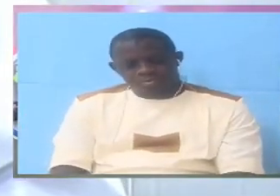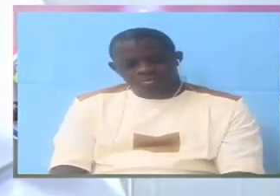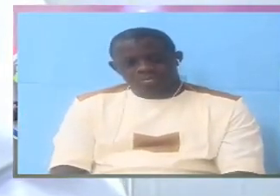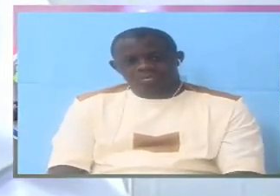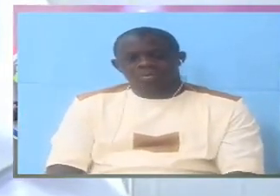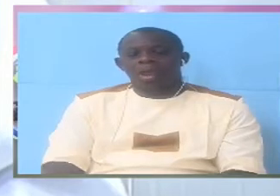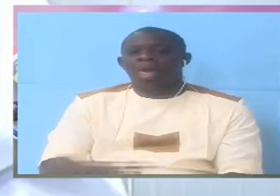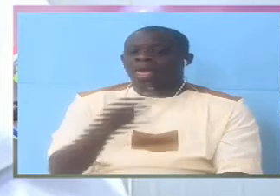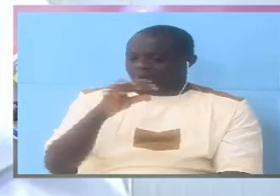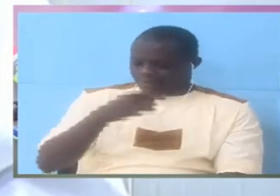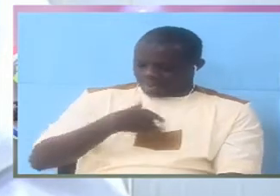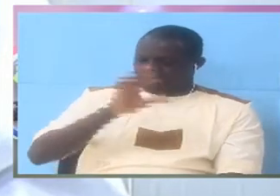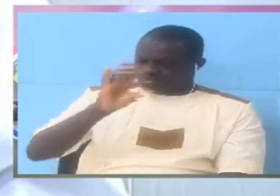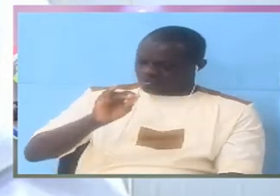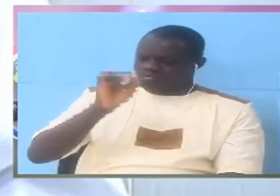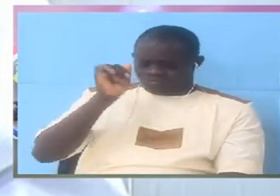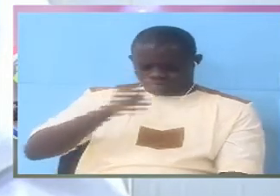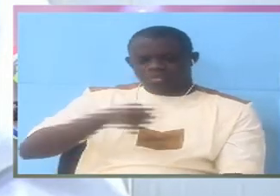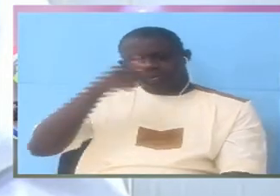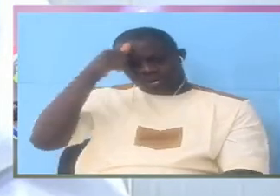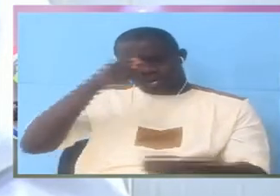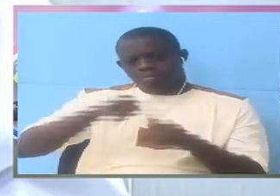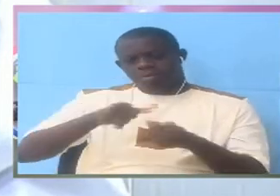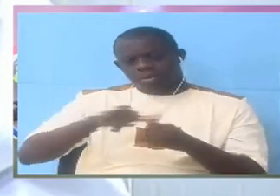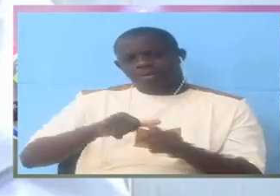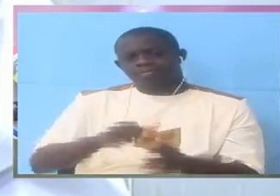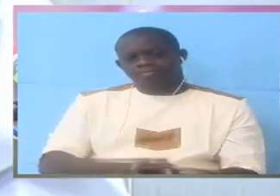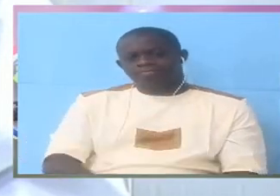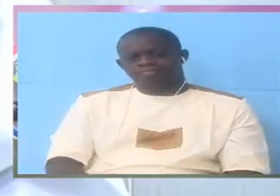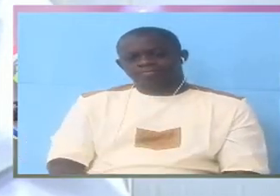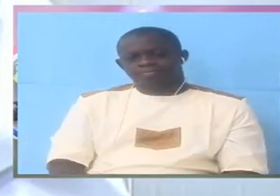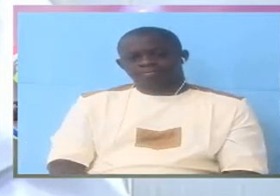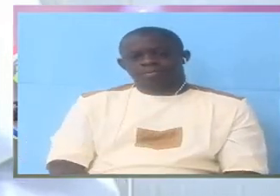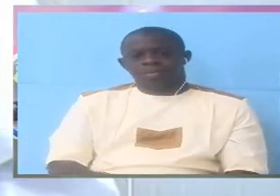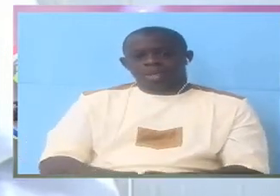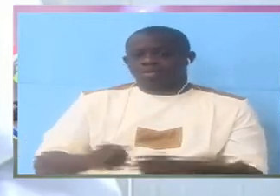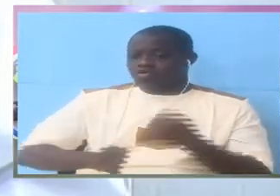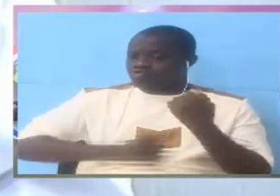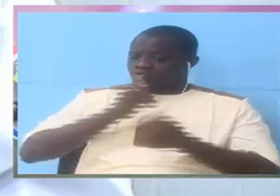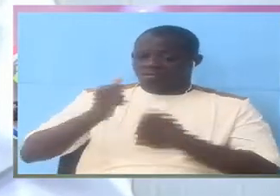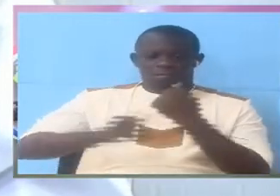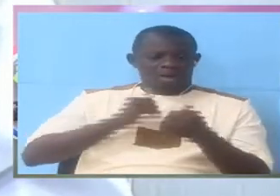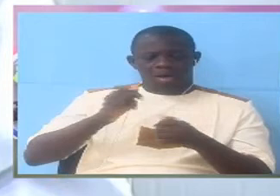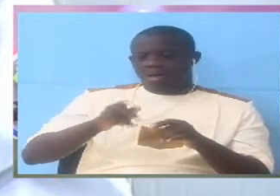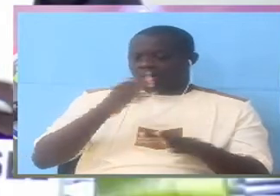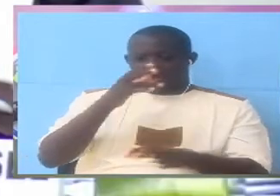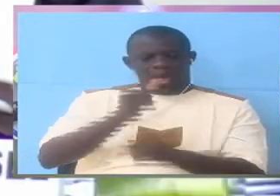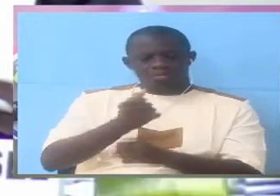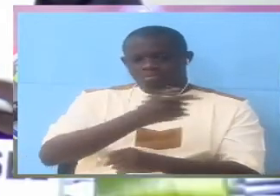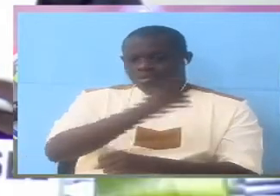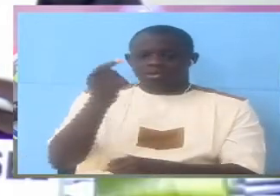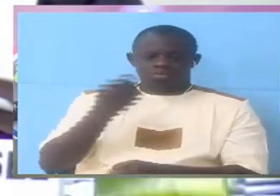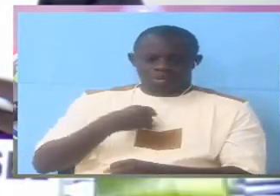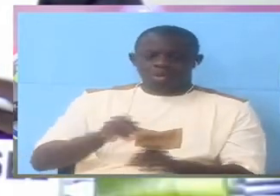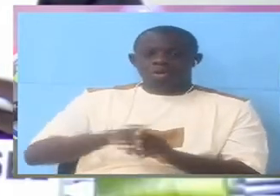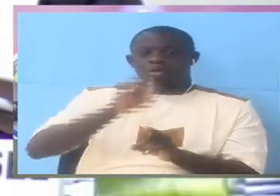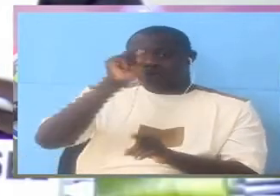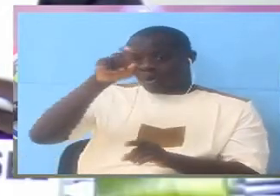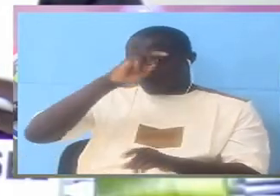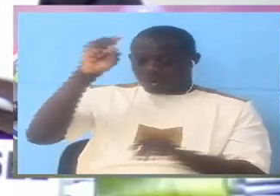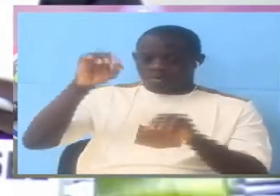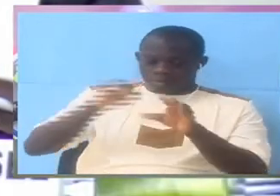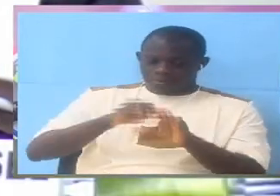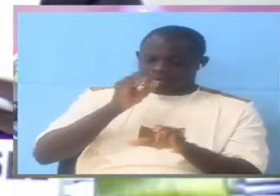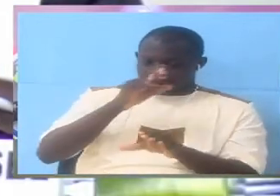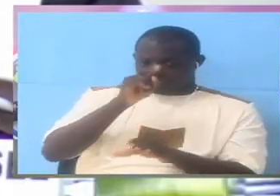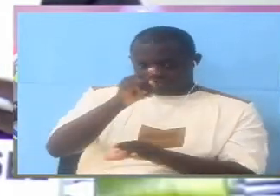If I do, I'll be able to recall it. I suffered for these people. Your colleagues said you participated in